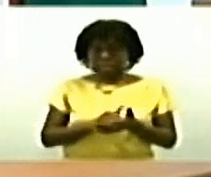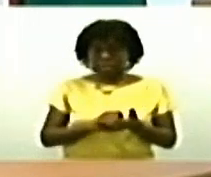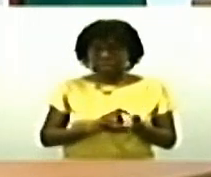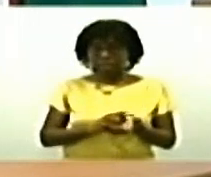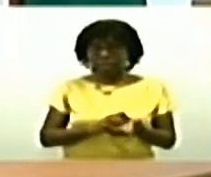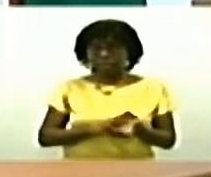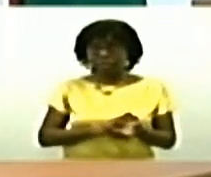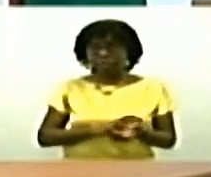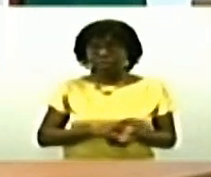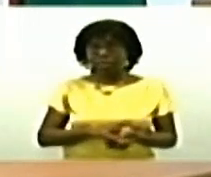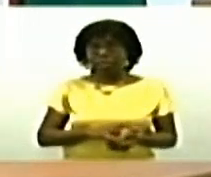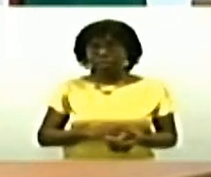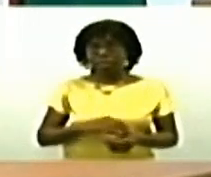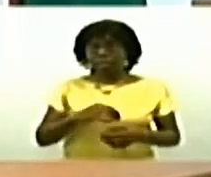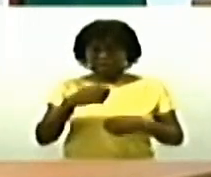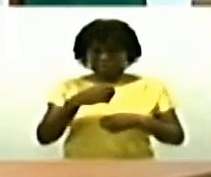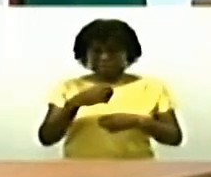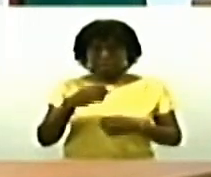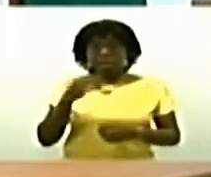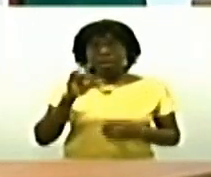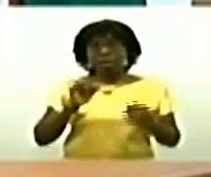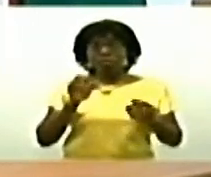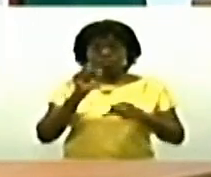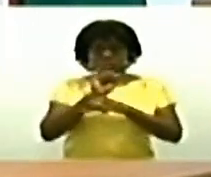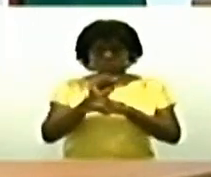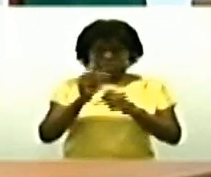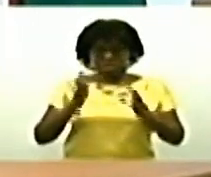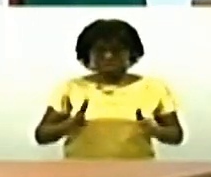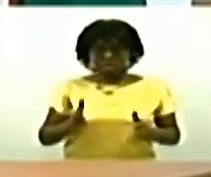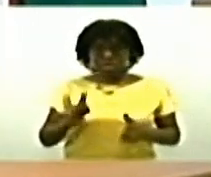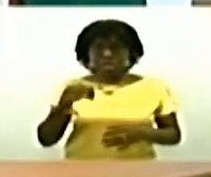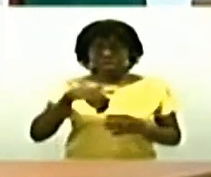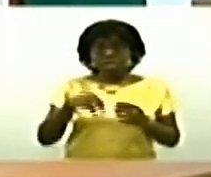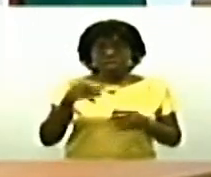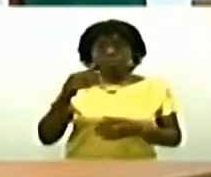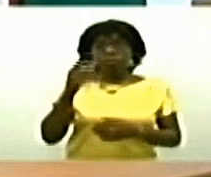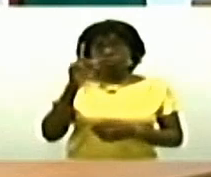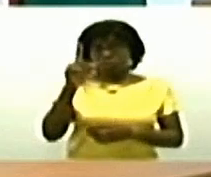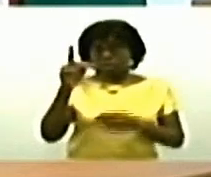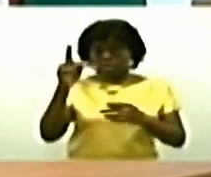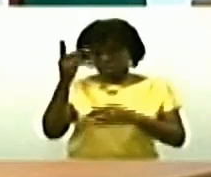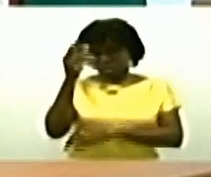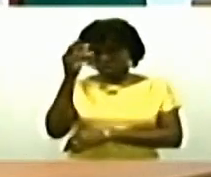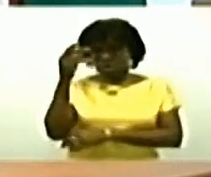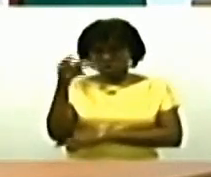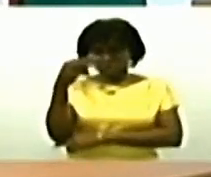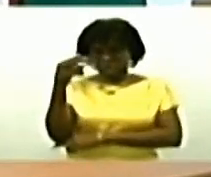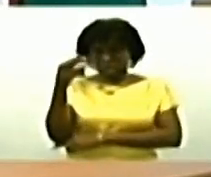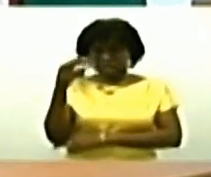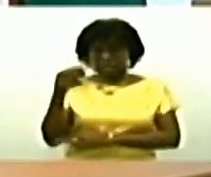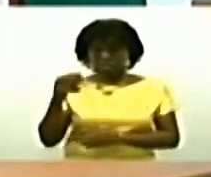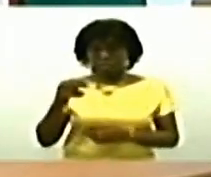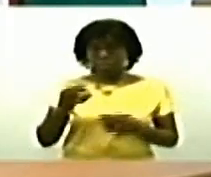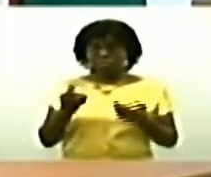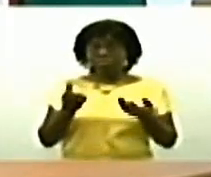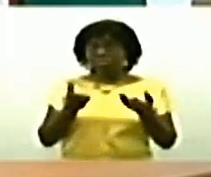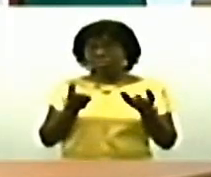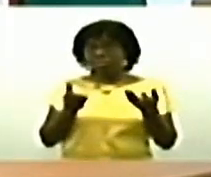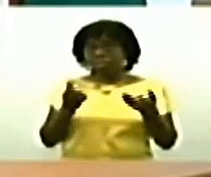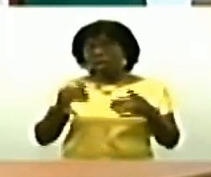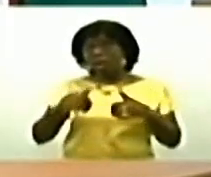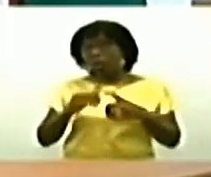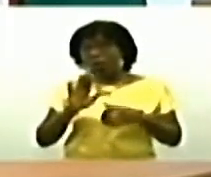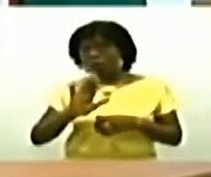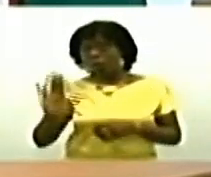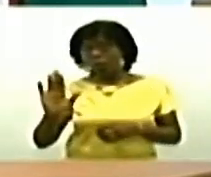a maid in a particular hotel, which will remain nameless at this point, her average